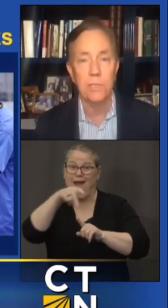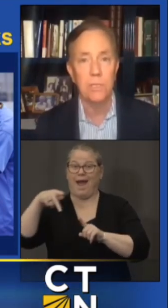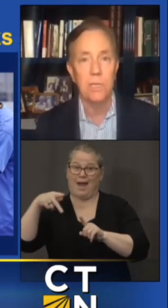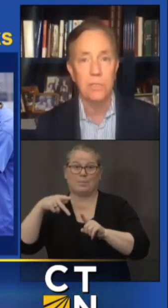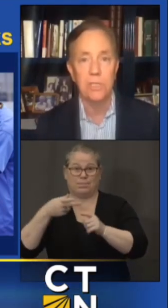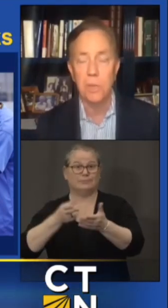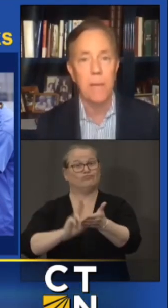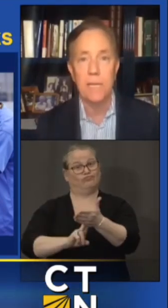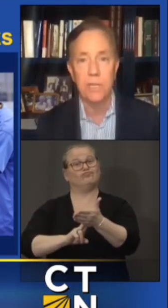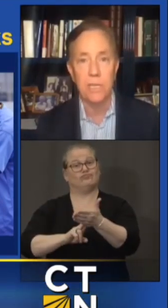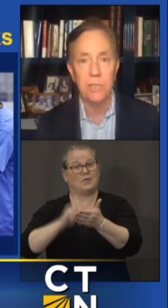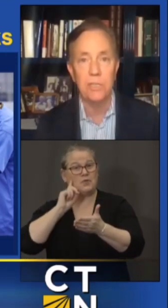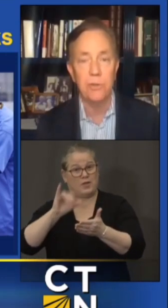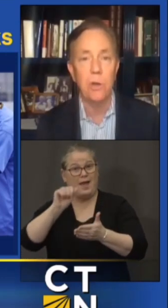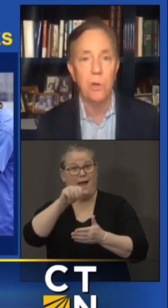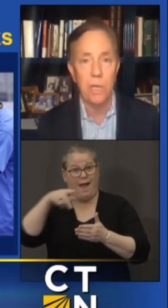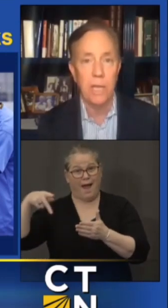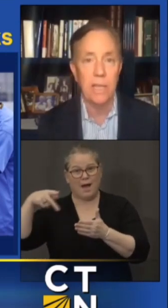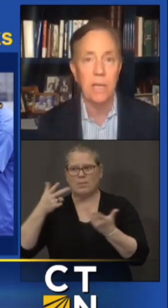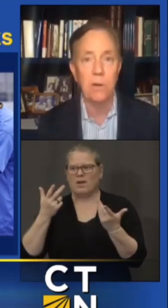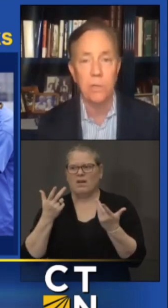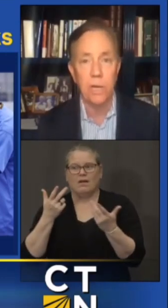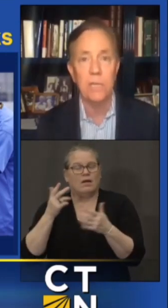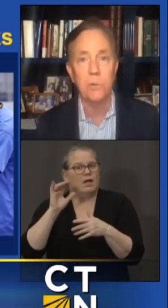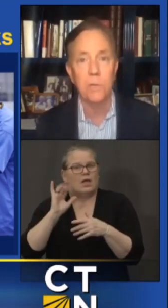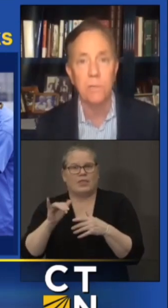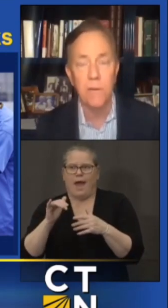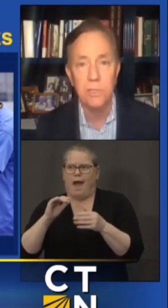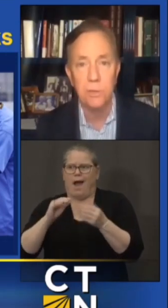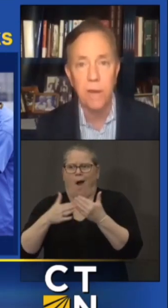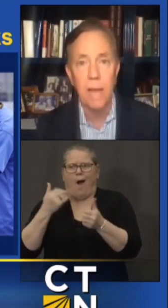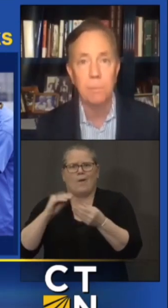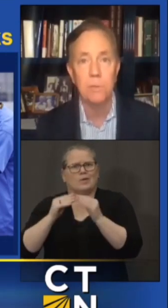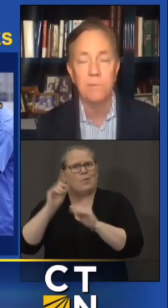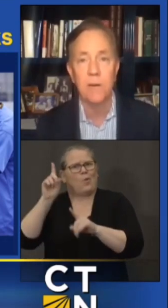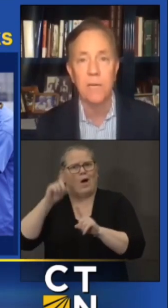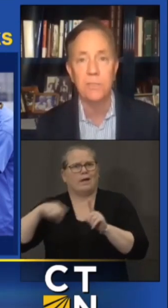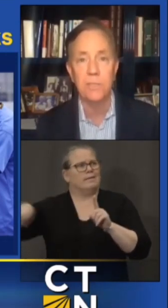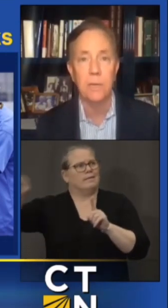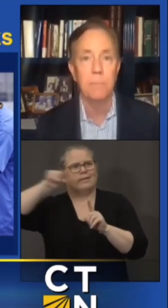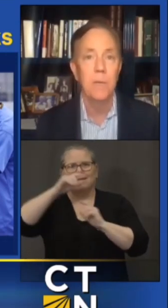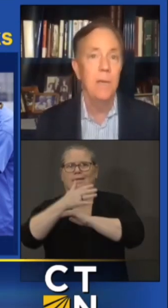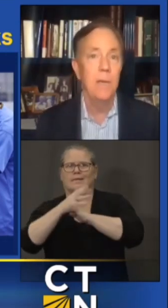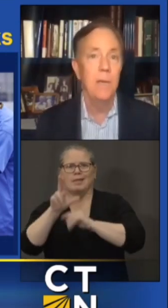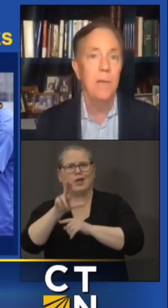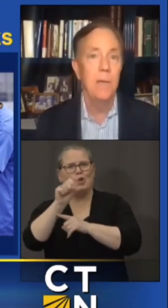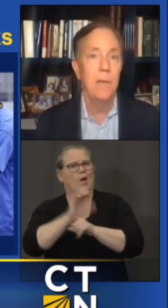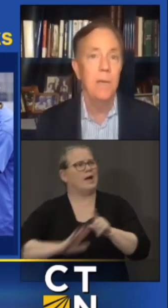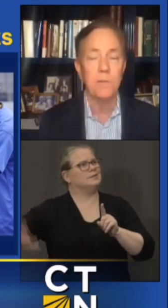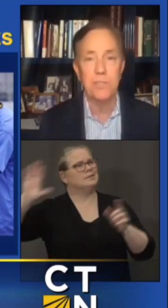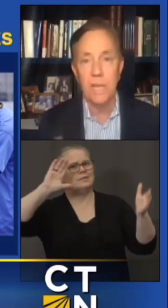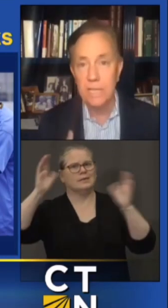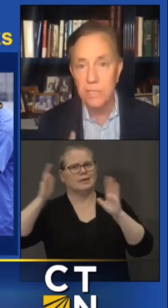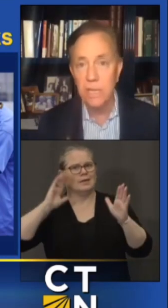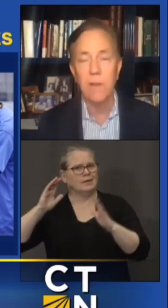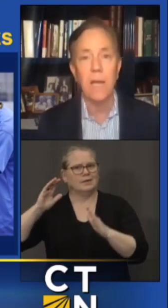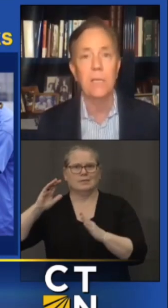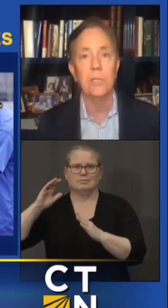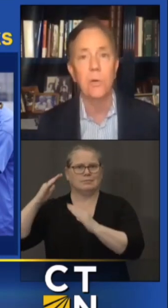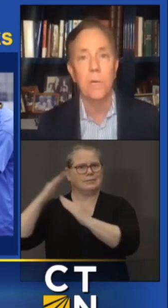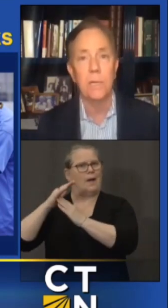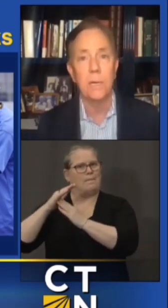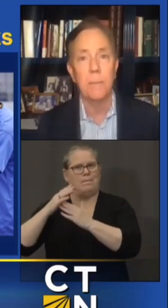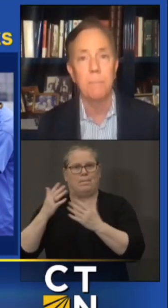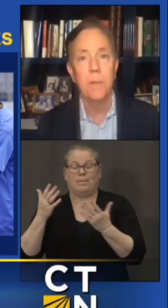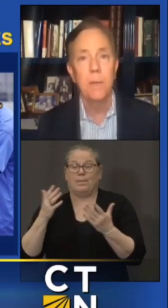for which is just amazing. As you know, you can get that on your Android device or your Apple device. Apple, you do it off of settings. Even I could